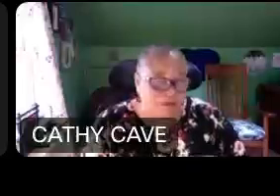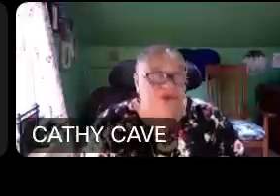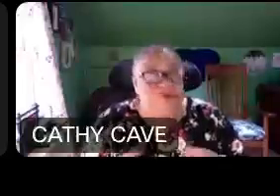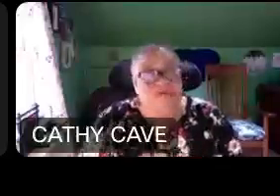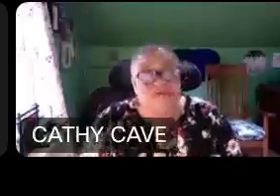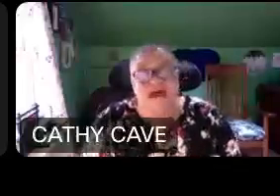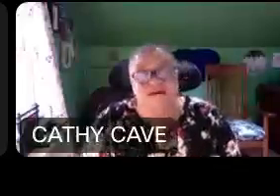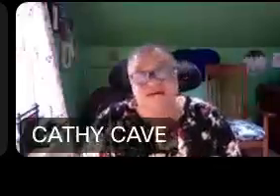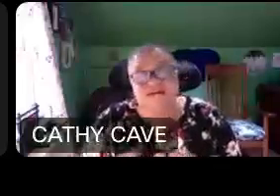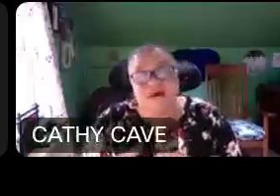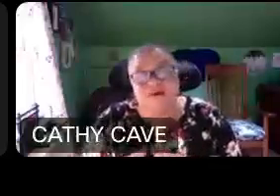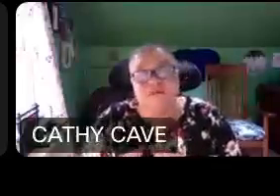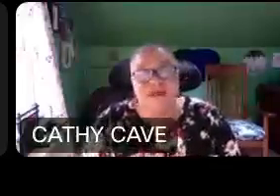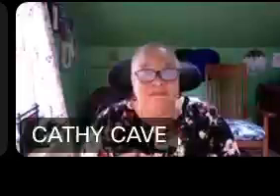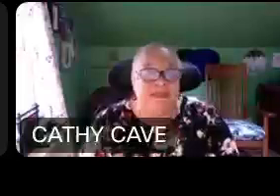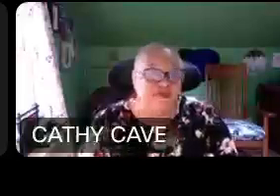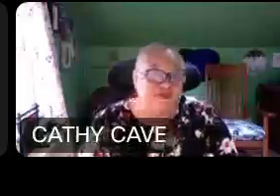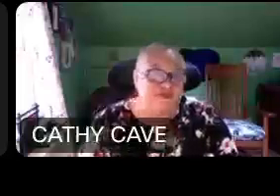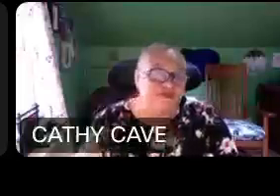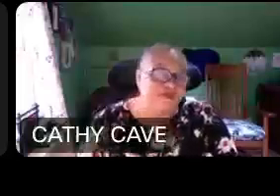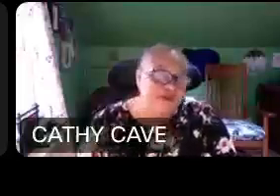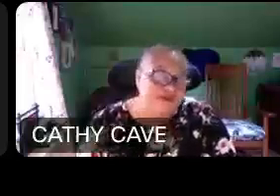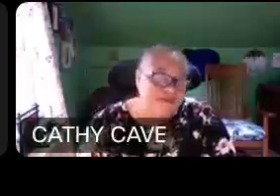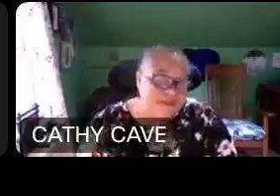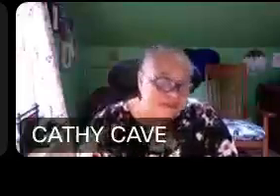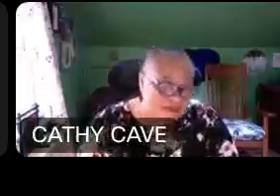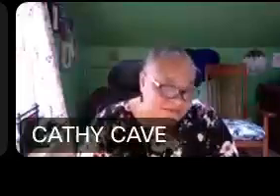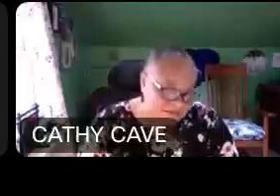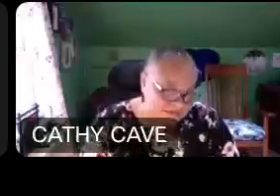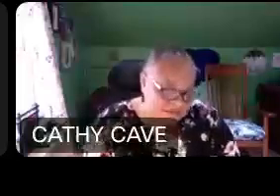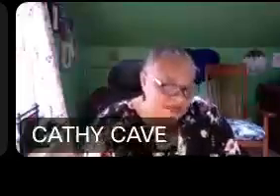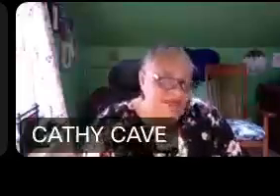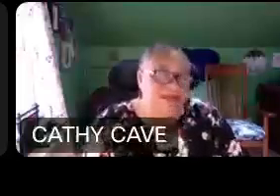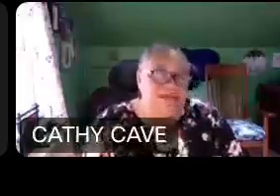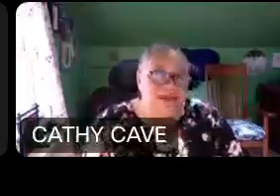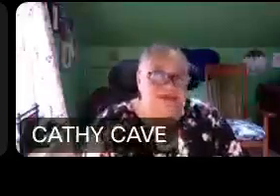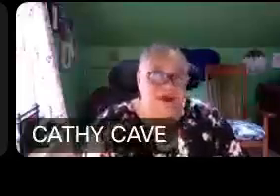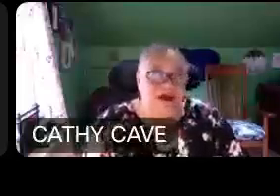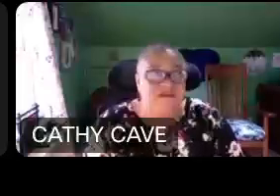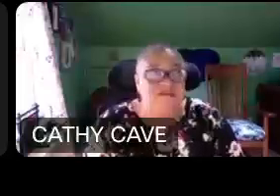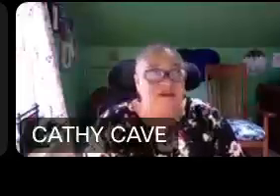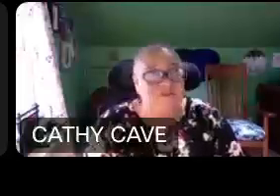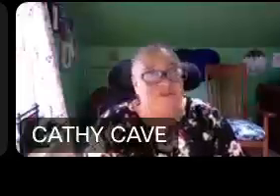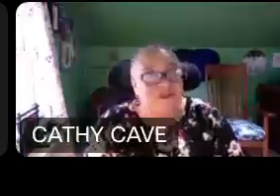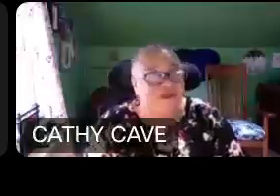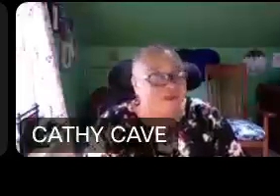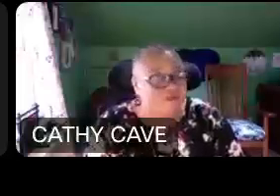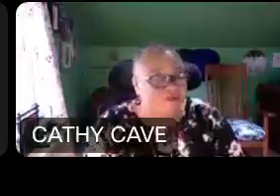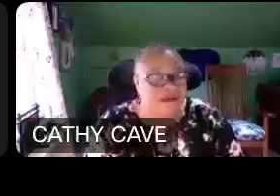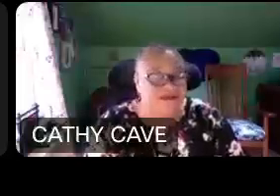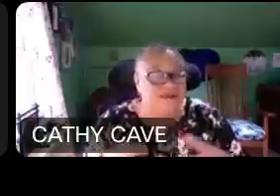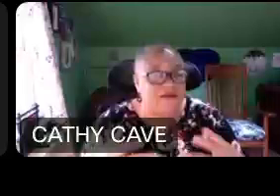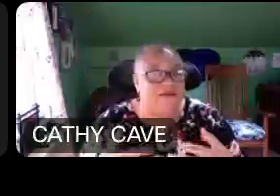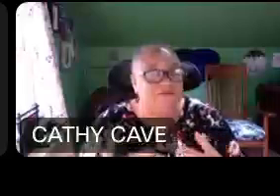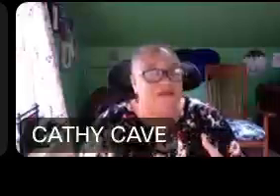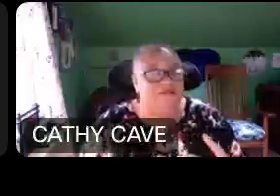they talked with survivors about who might be interested in doing something like this. They talked about, from a leadership